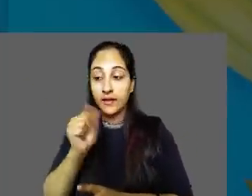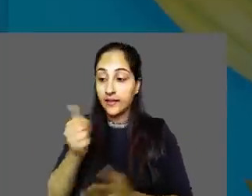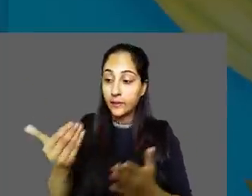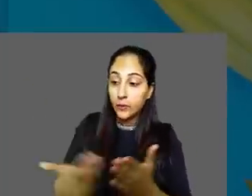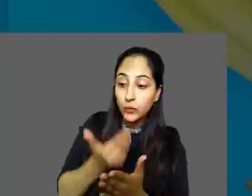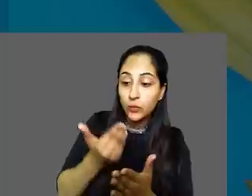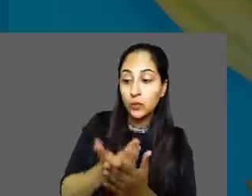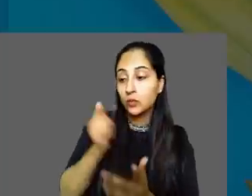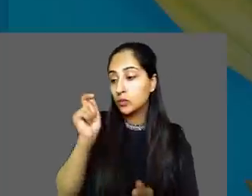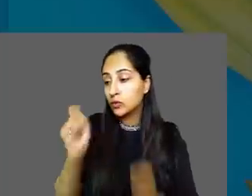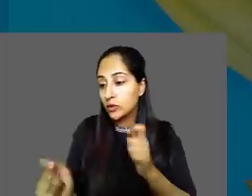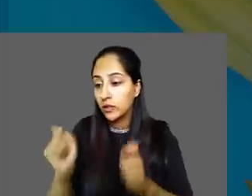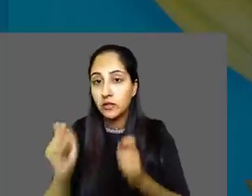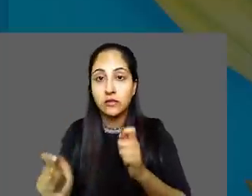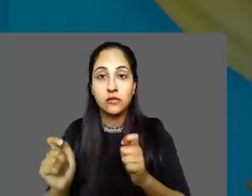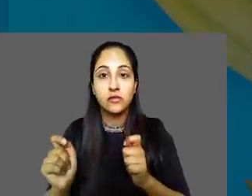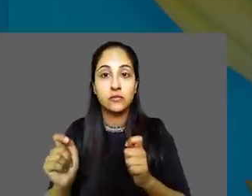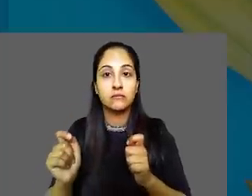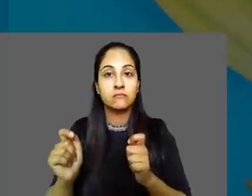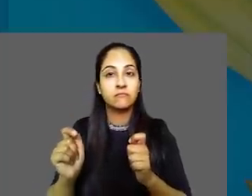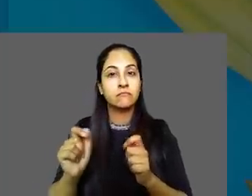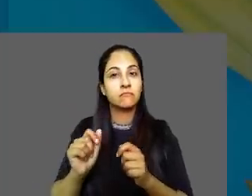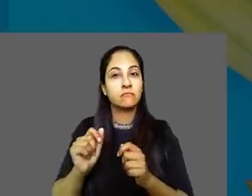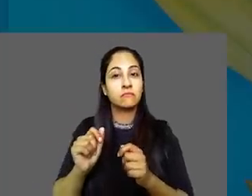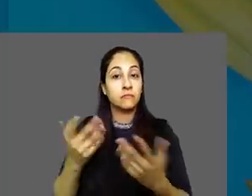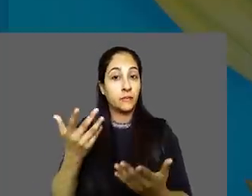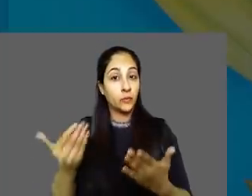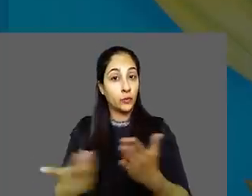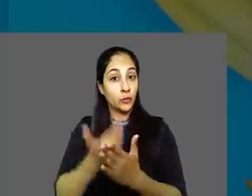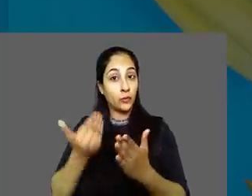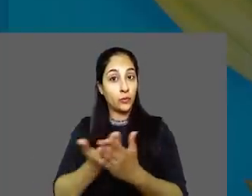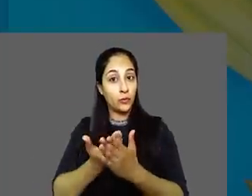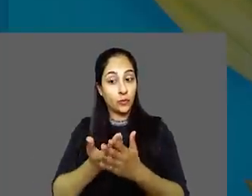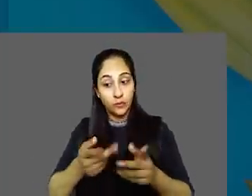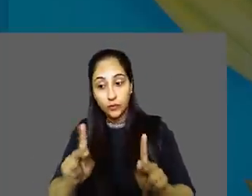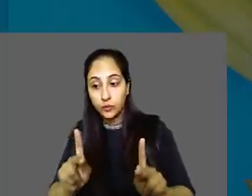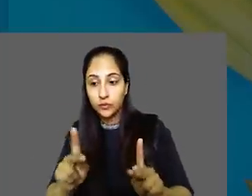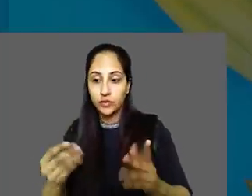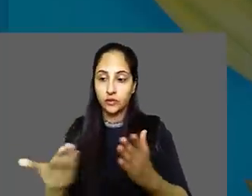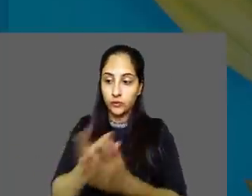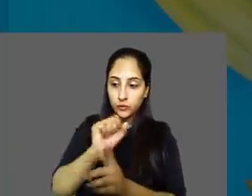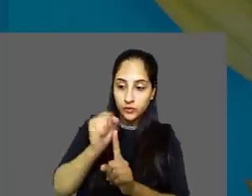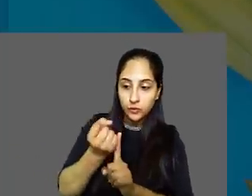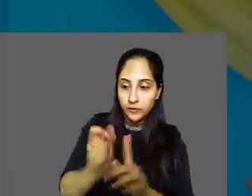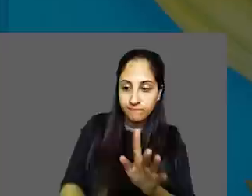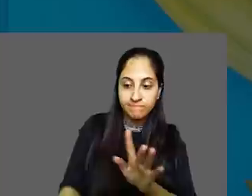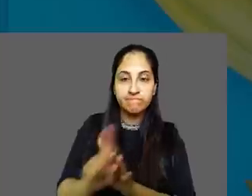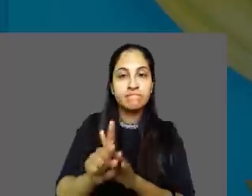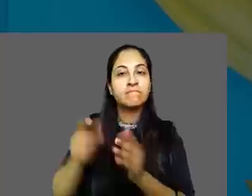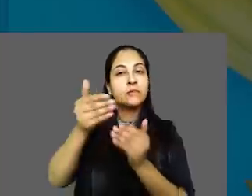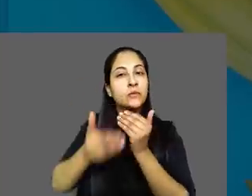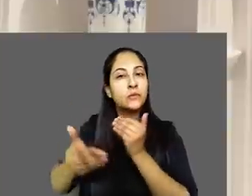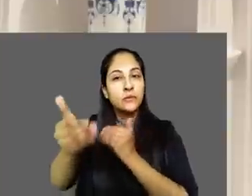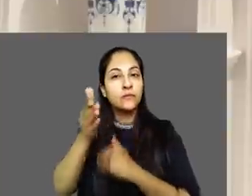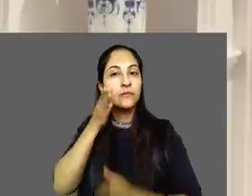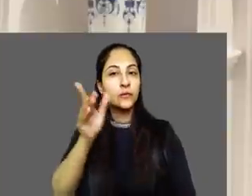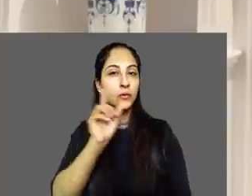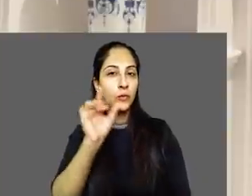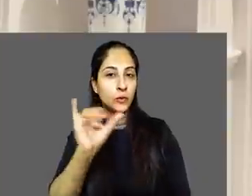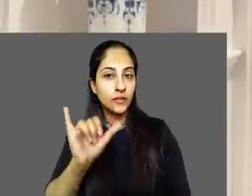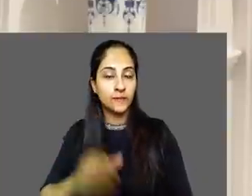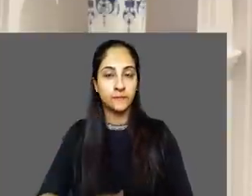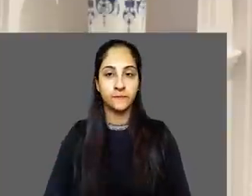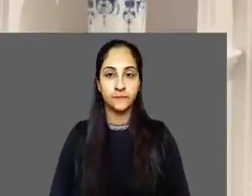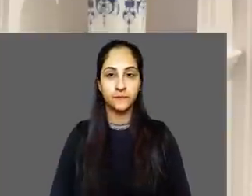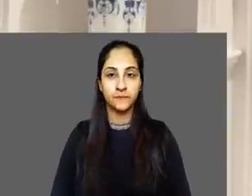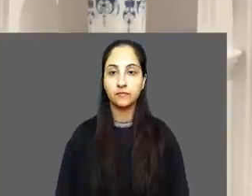that might be short-lived and what you think COVID has done to produce net new realities for us going forward. Well, look, the